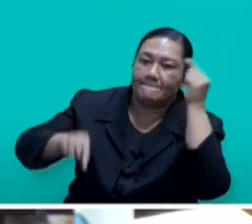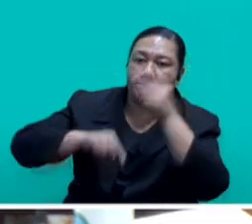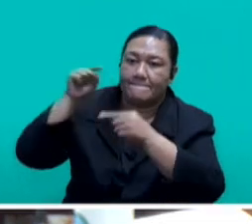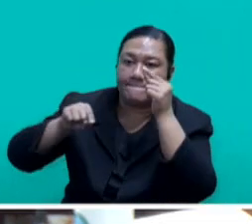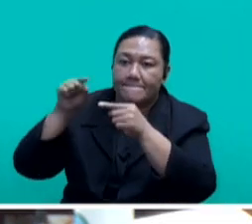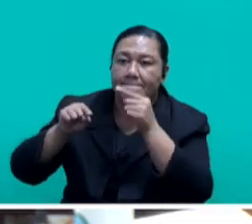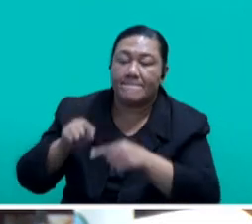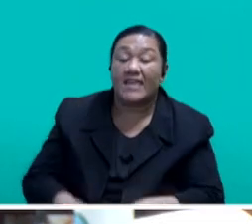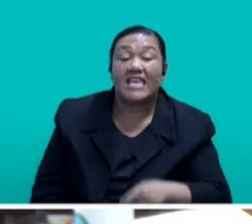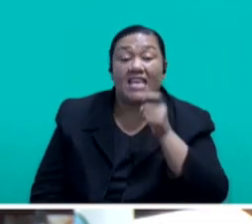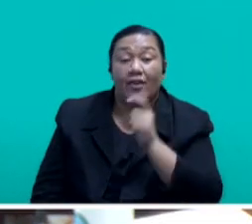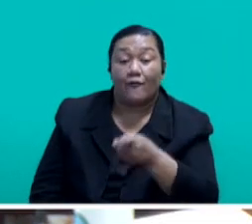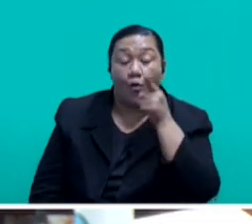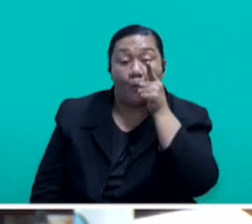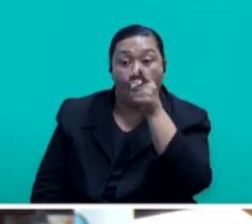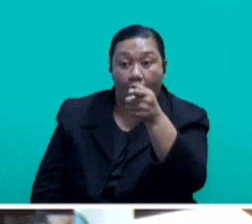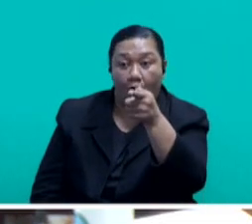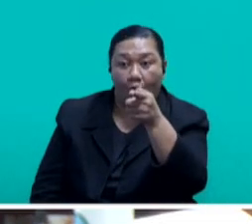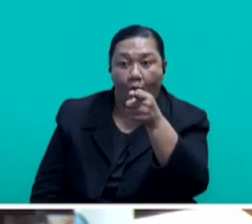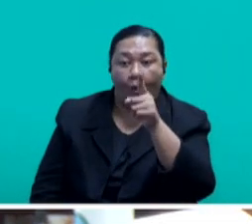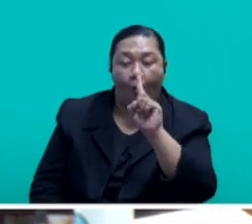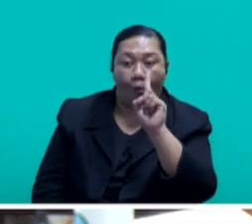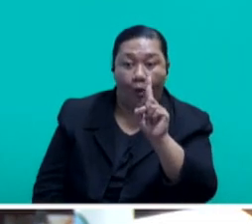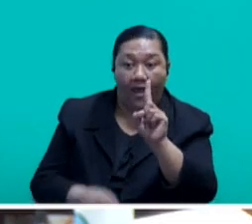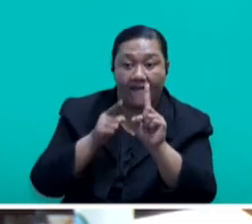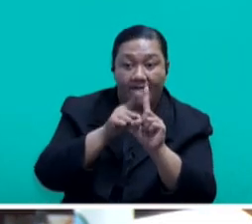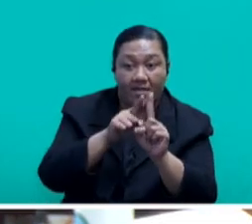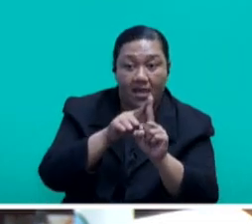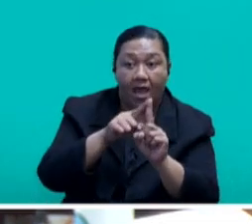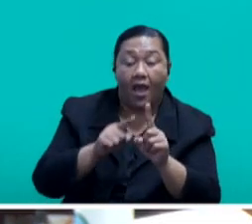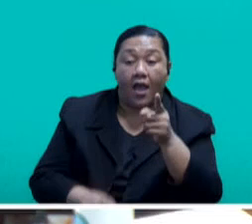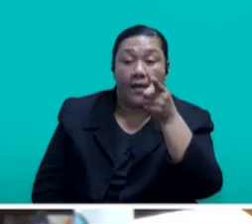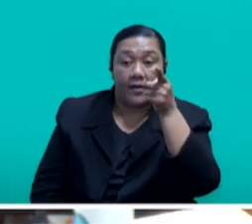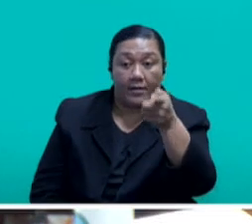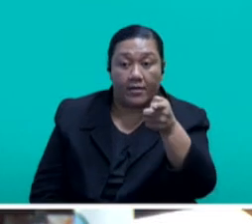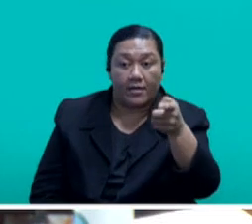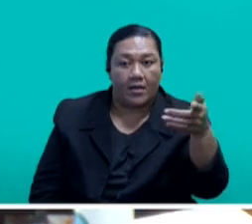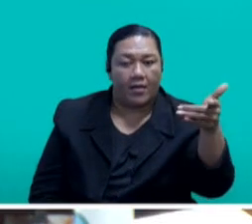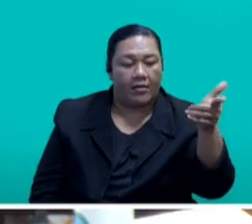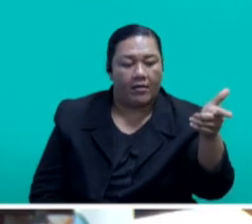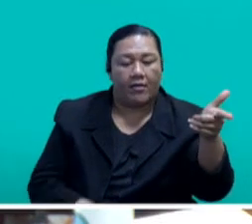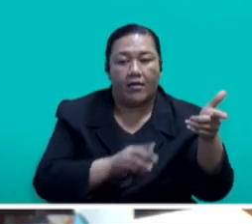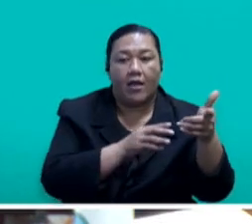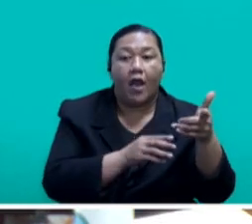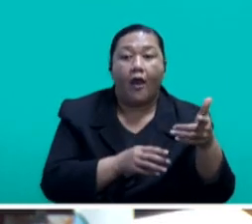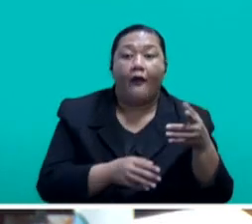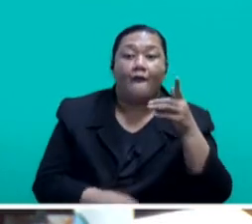When you point one finger, remember 4 are pointing back at you.